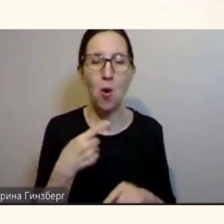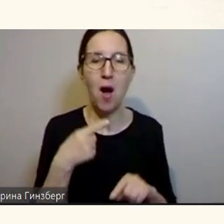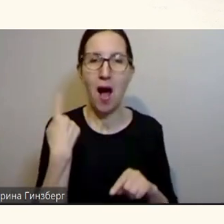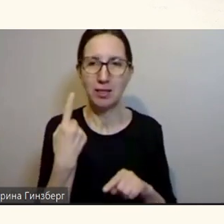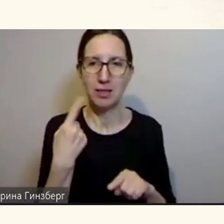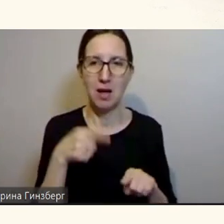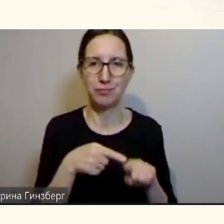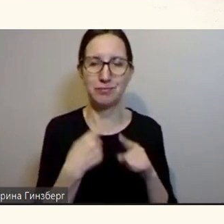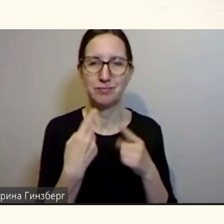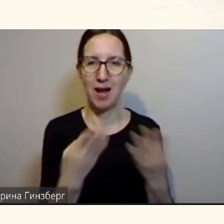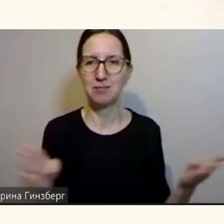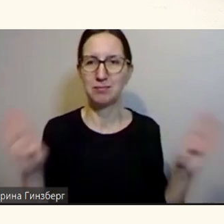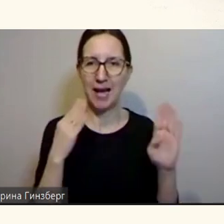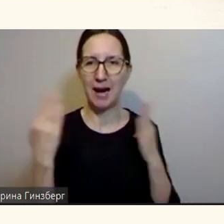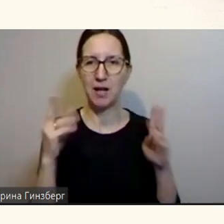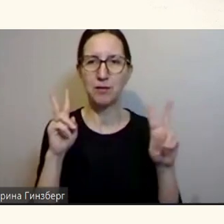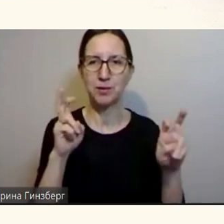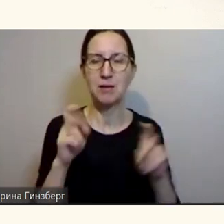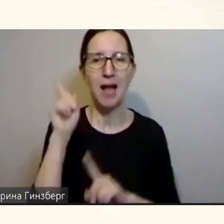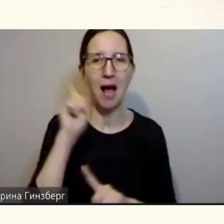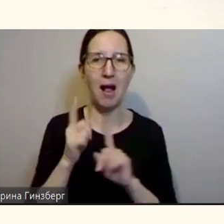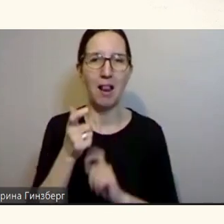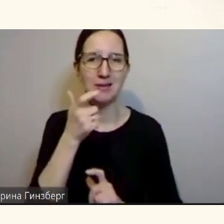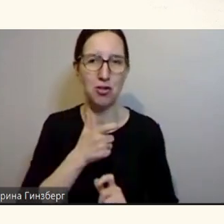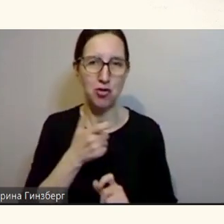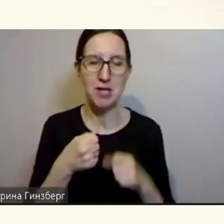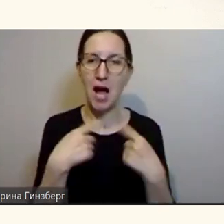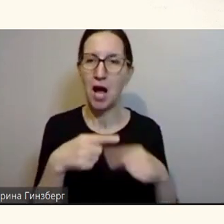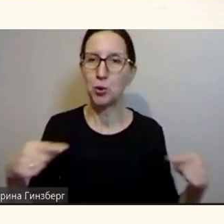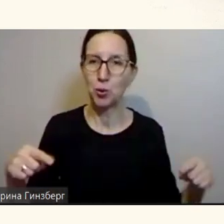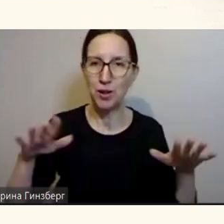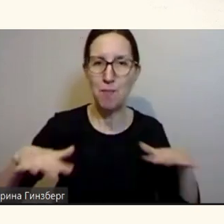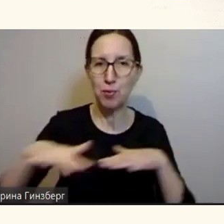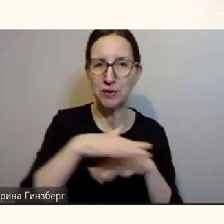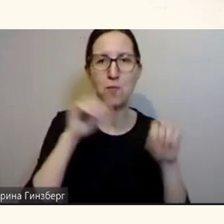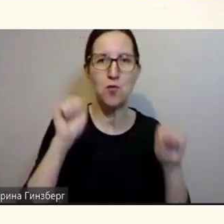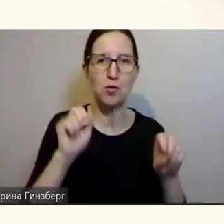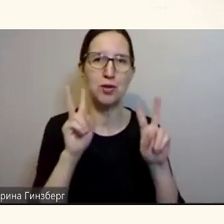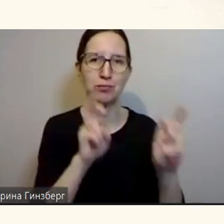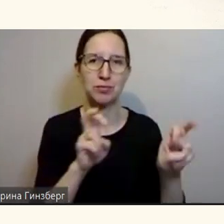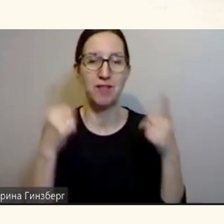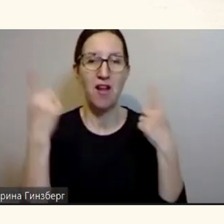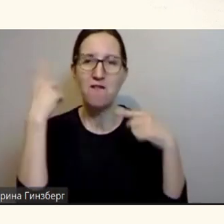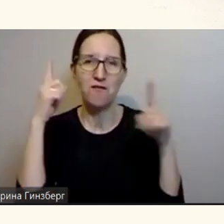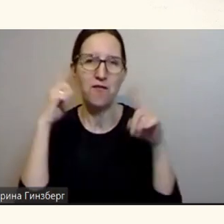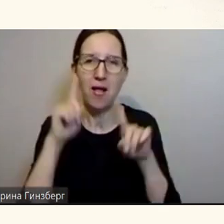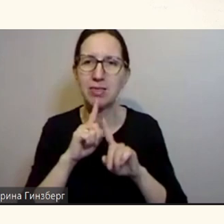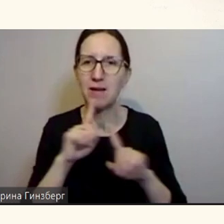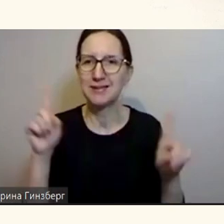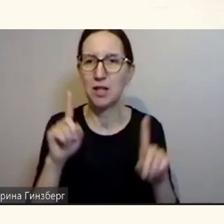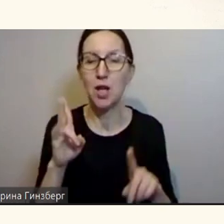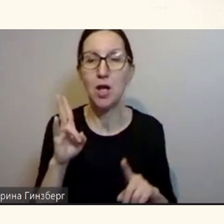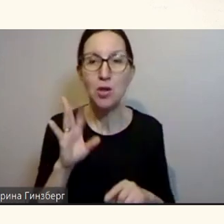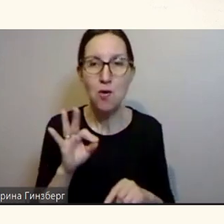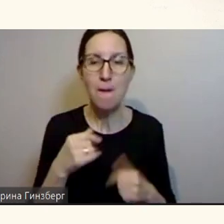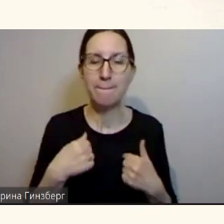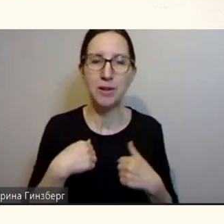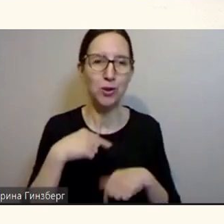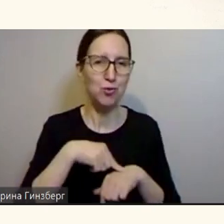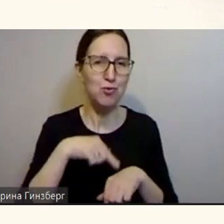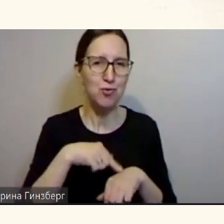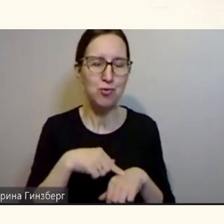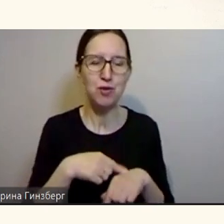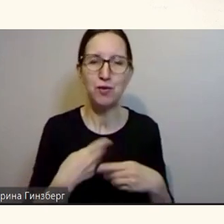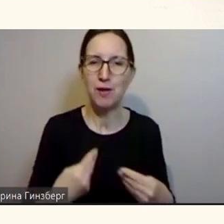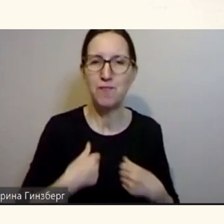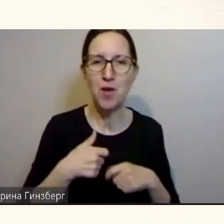is fantasy. But it's also felt like a cathedral with radiating chapels. The first floor